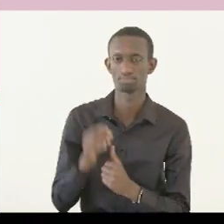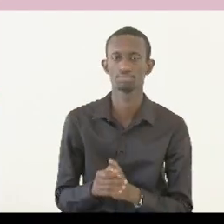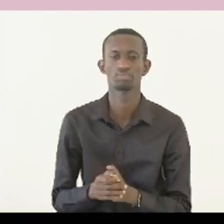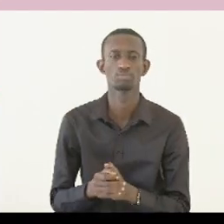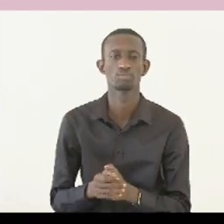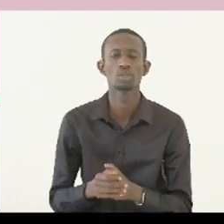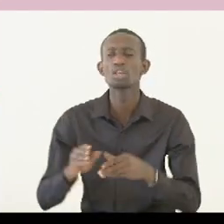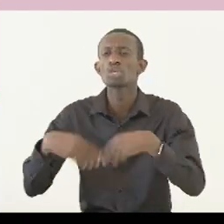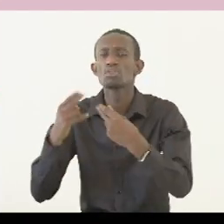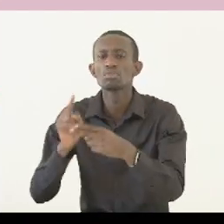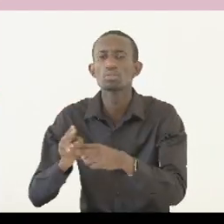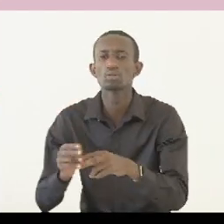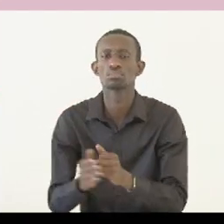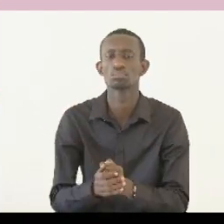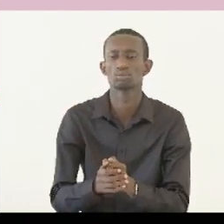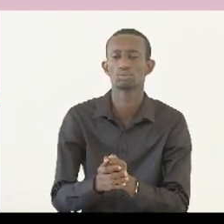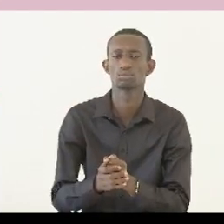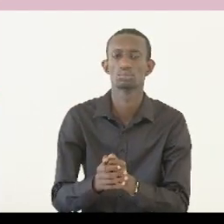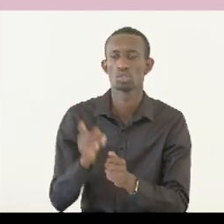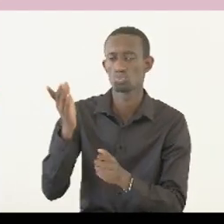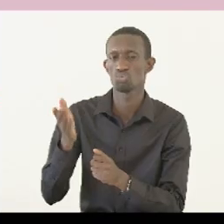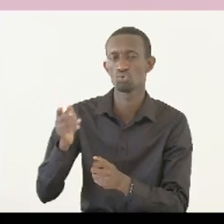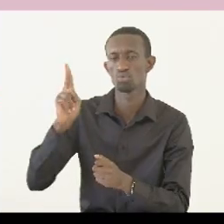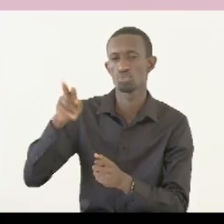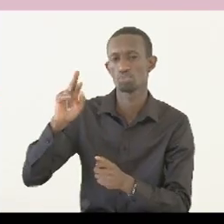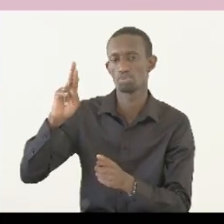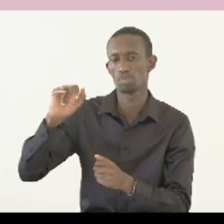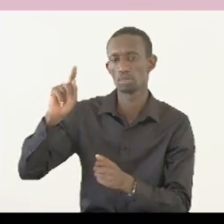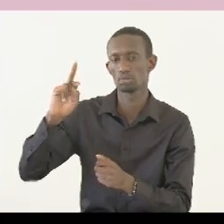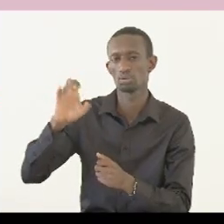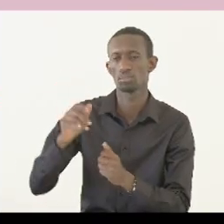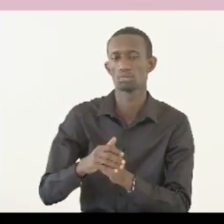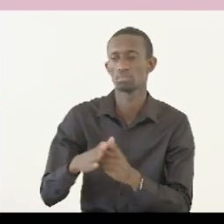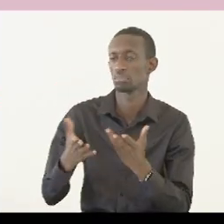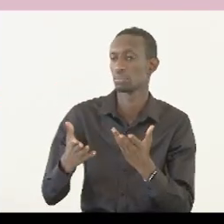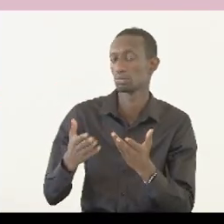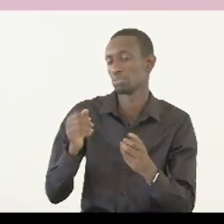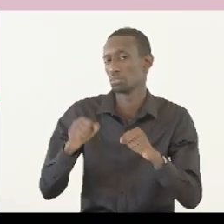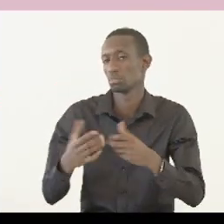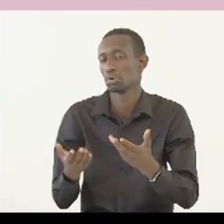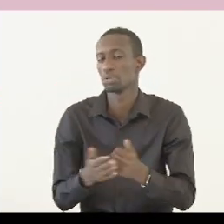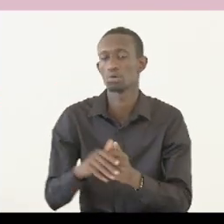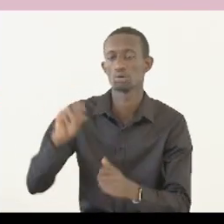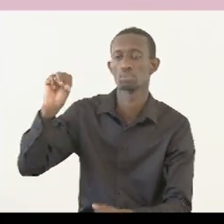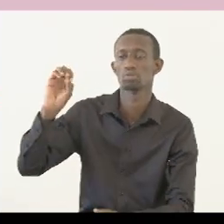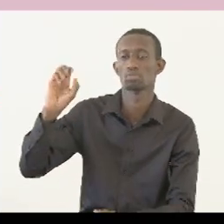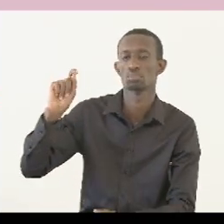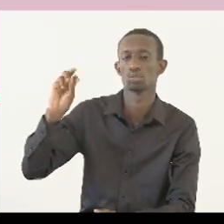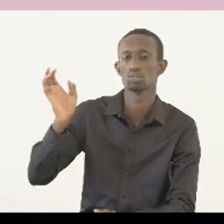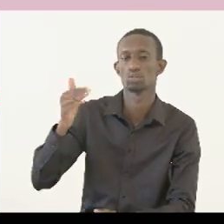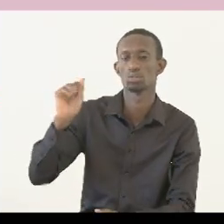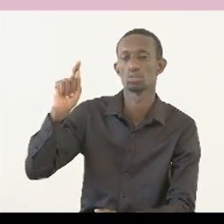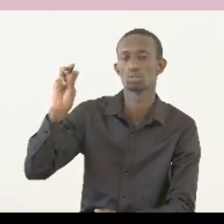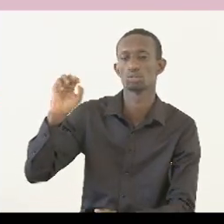term particles because they may be monoatomic ions or polyatomic